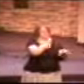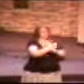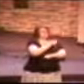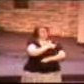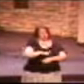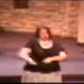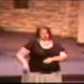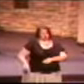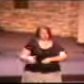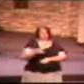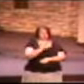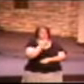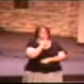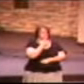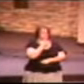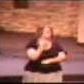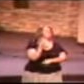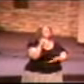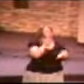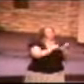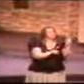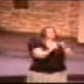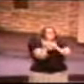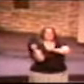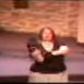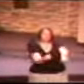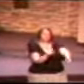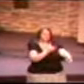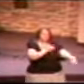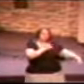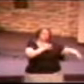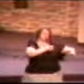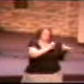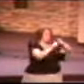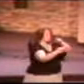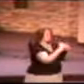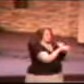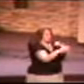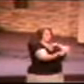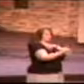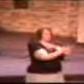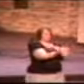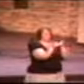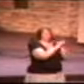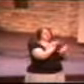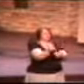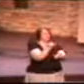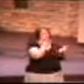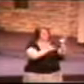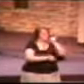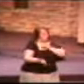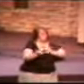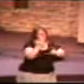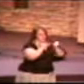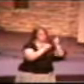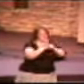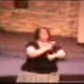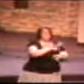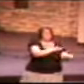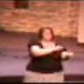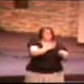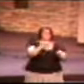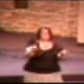Lord's favor Jesus came to reverse everything that was wrong he came to put the world